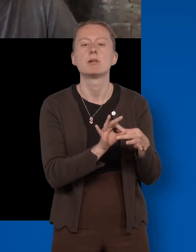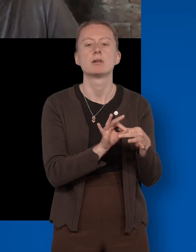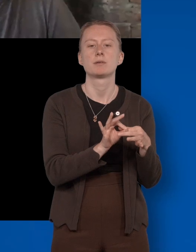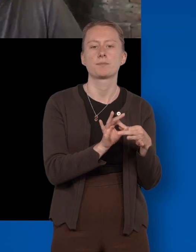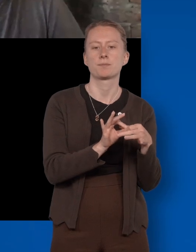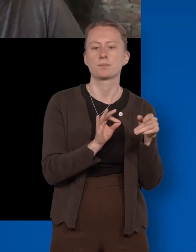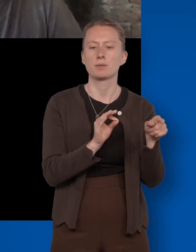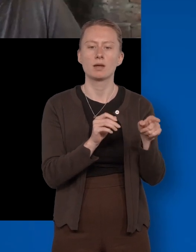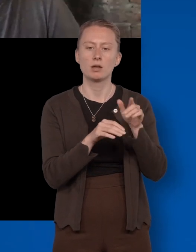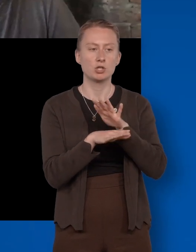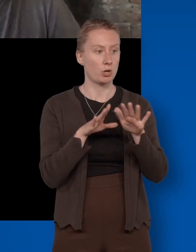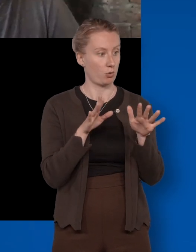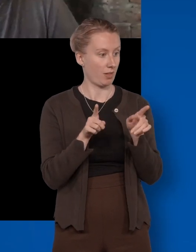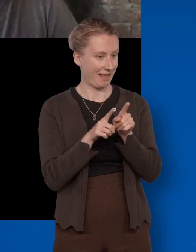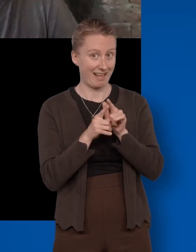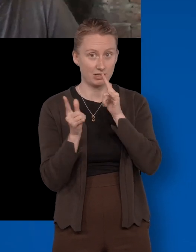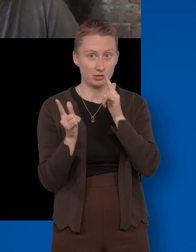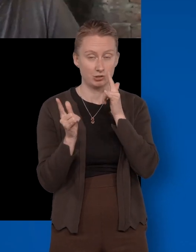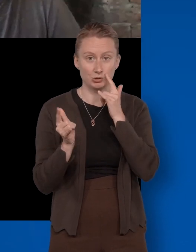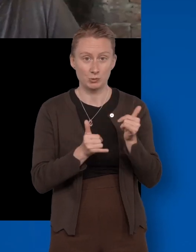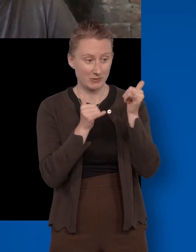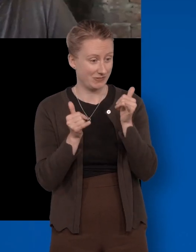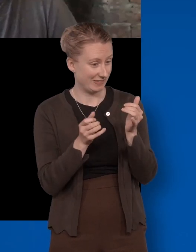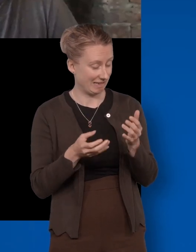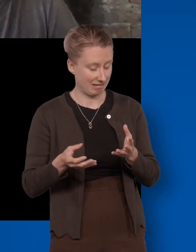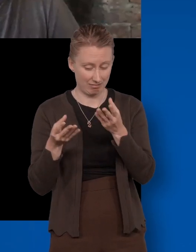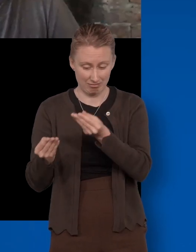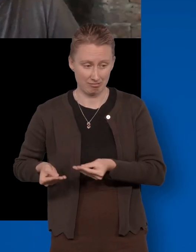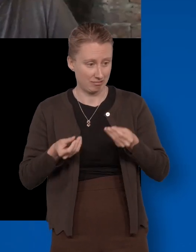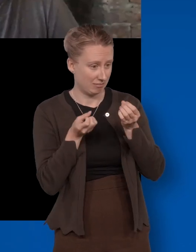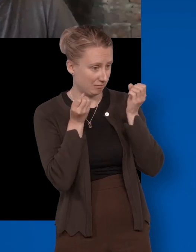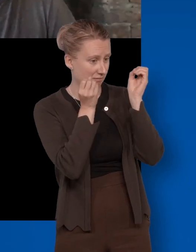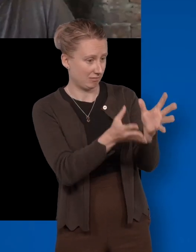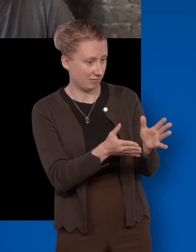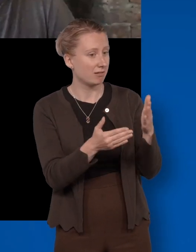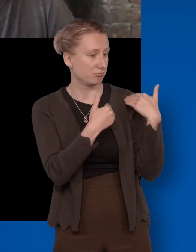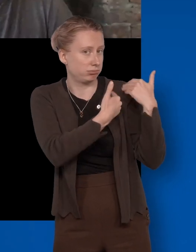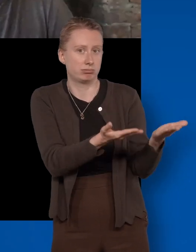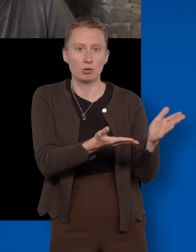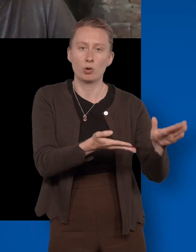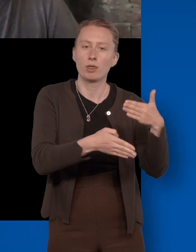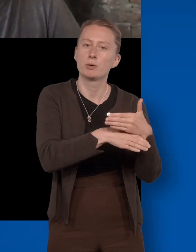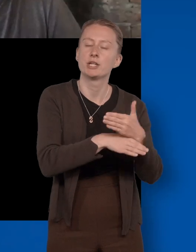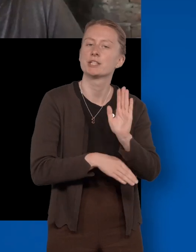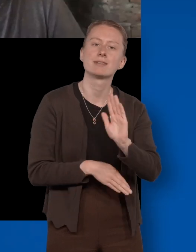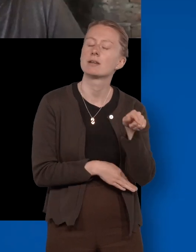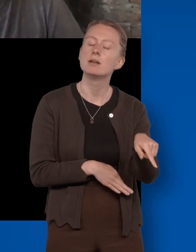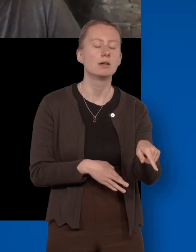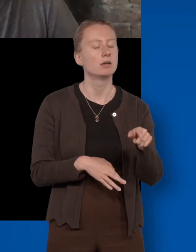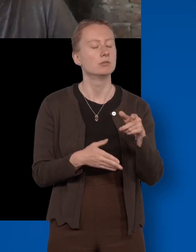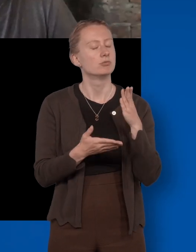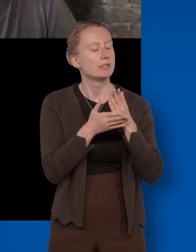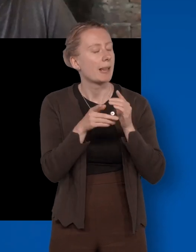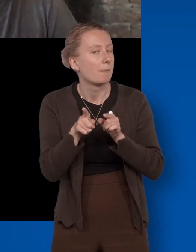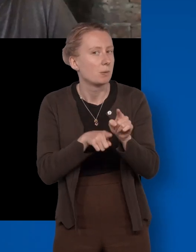we're throwing a big survey at the AI and asking it to do all the work. It's rather we